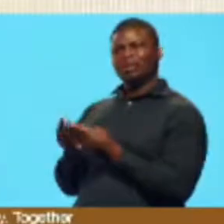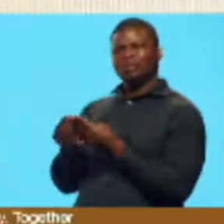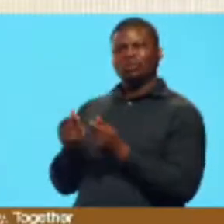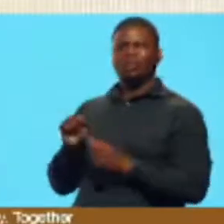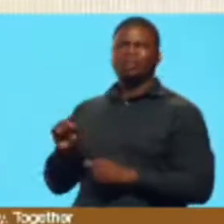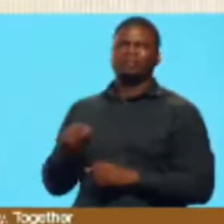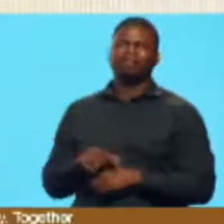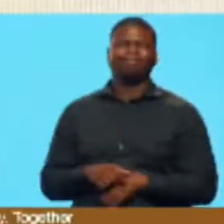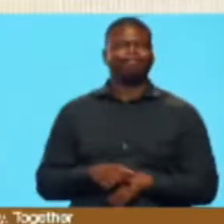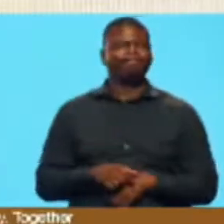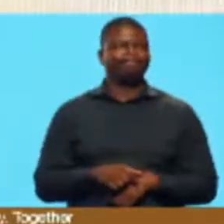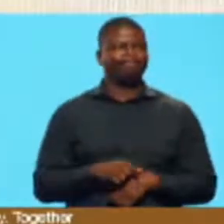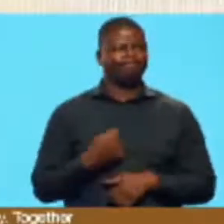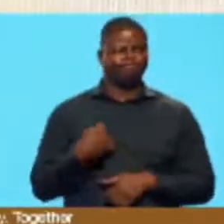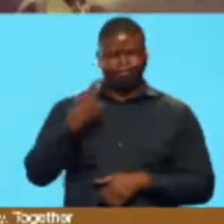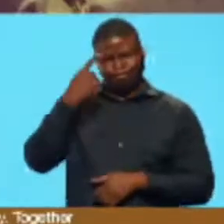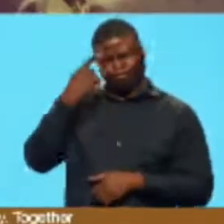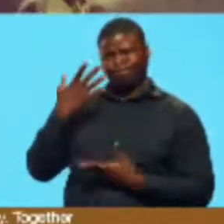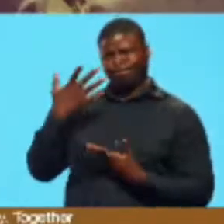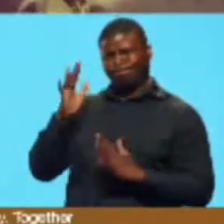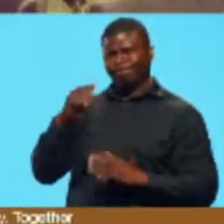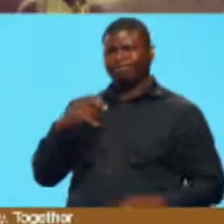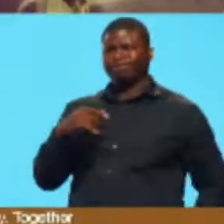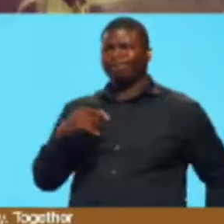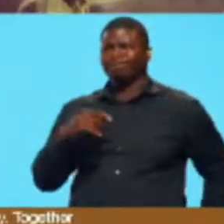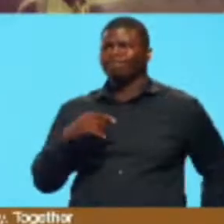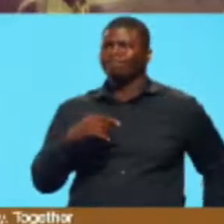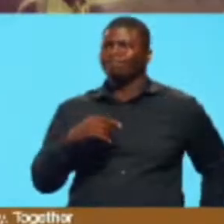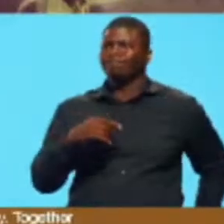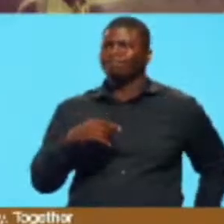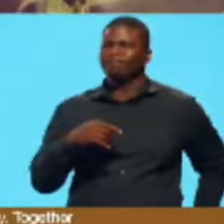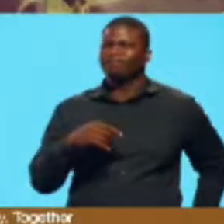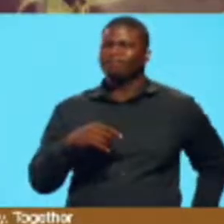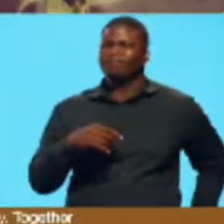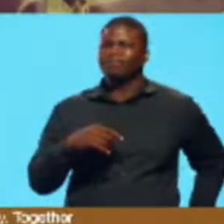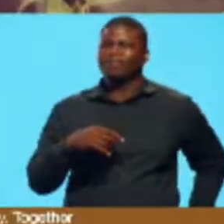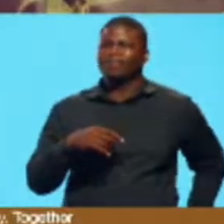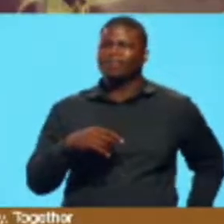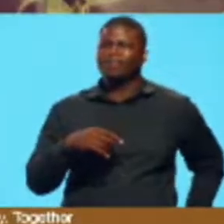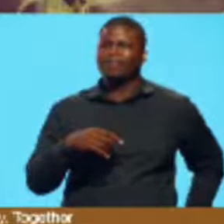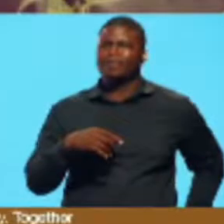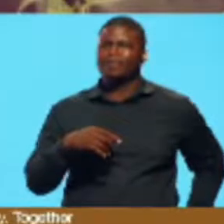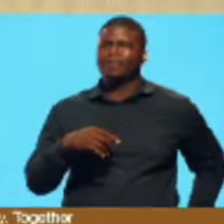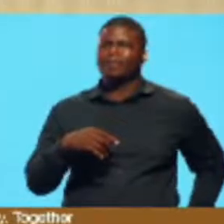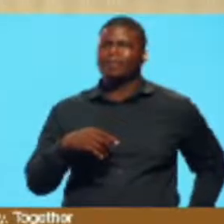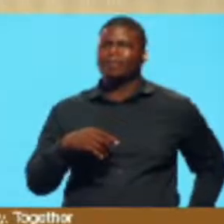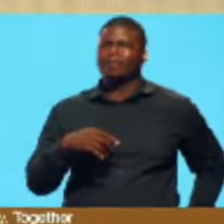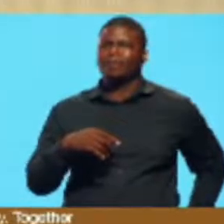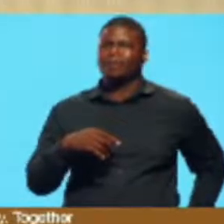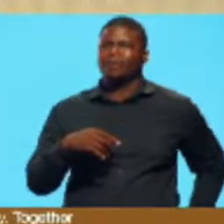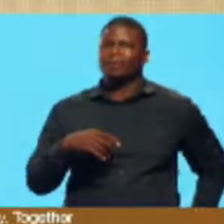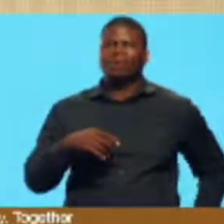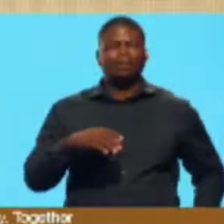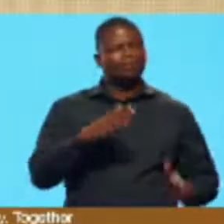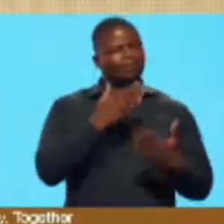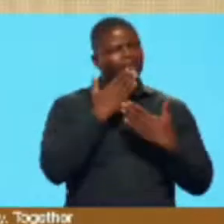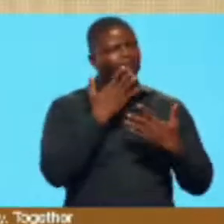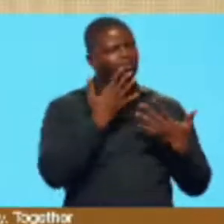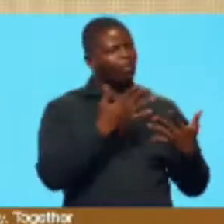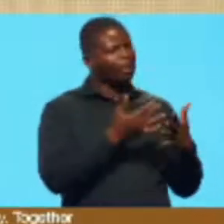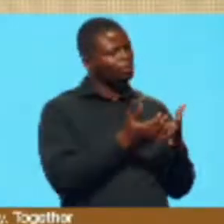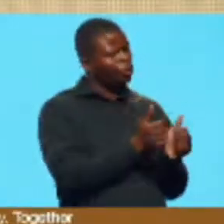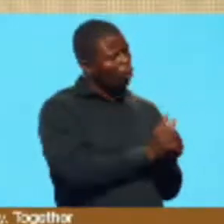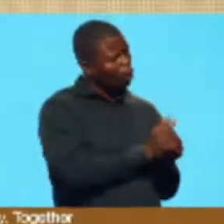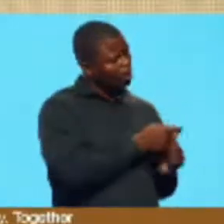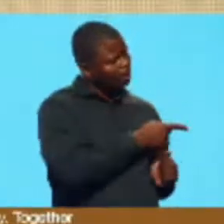Yeah, I think I'm fine. Thank you so much, colleagues, for those responses, and I think they were